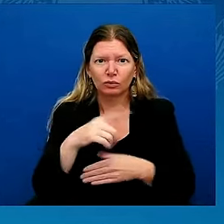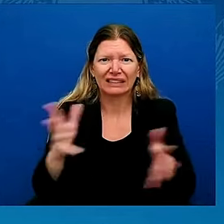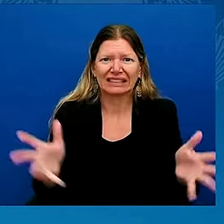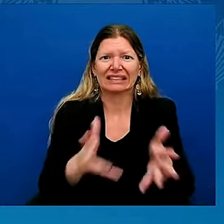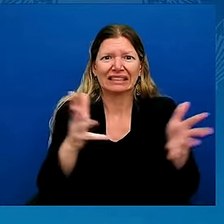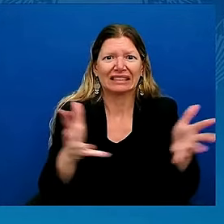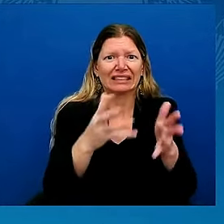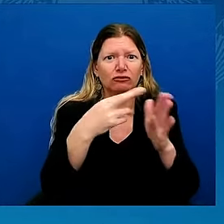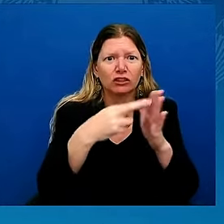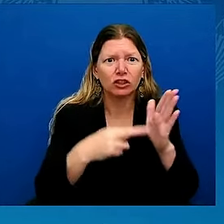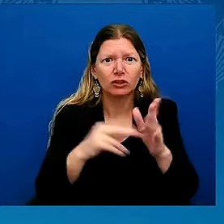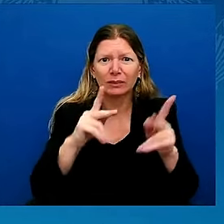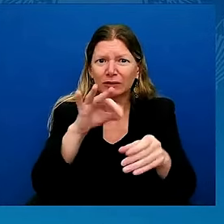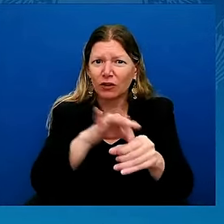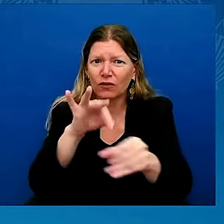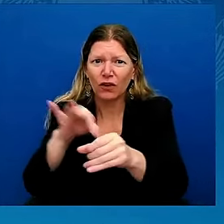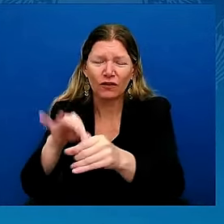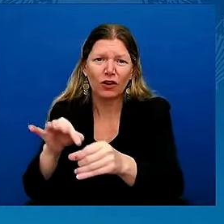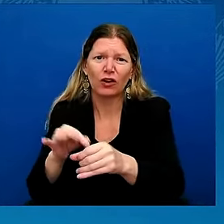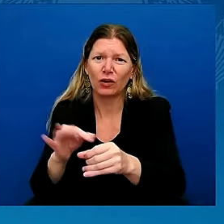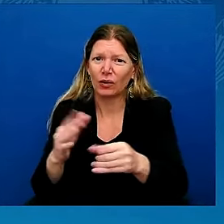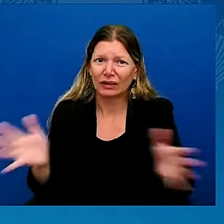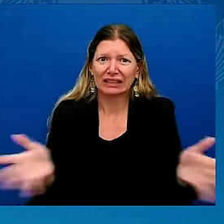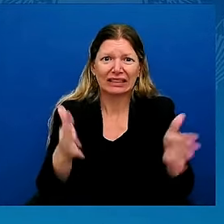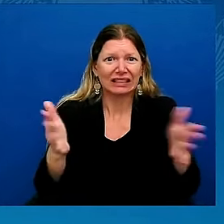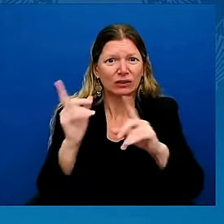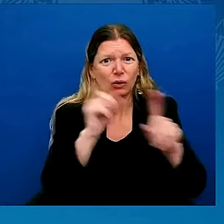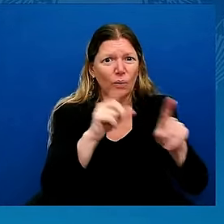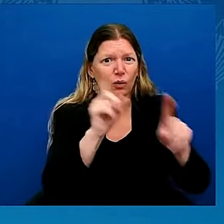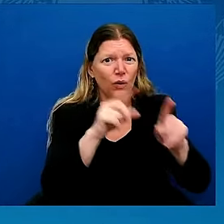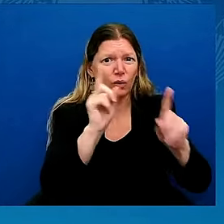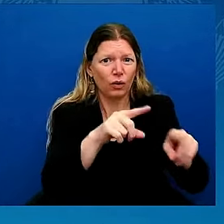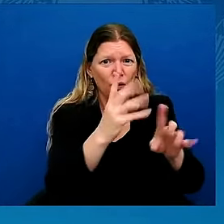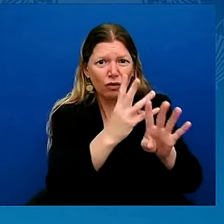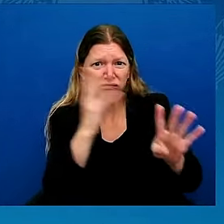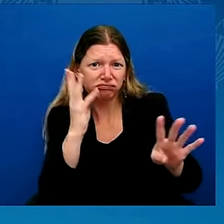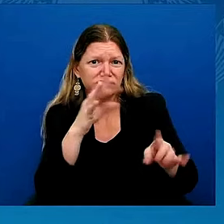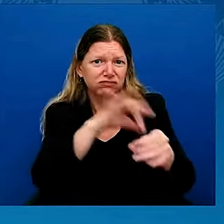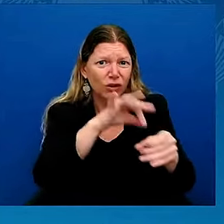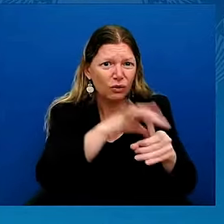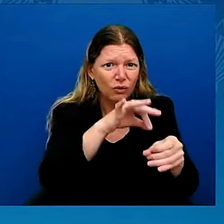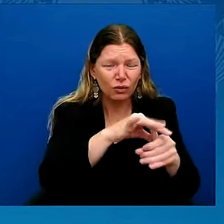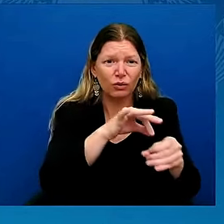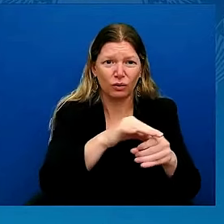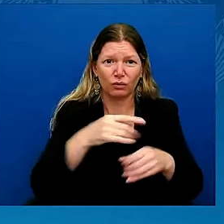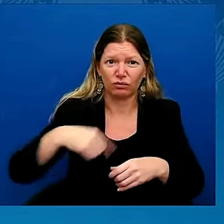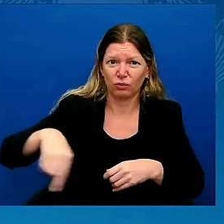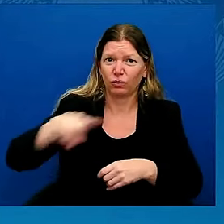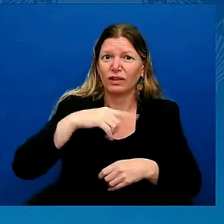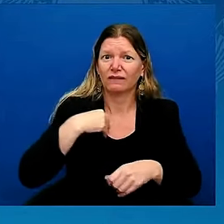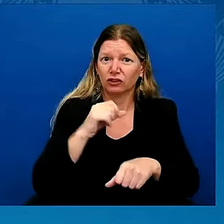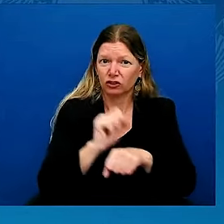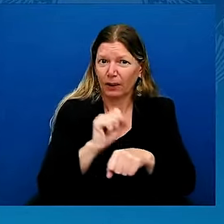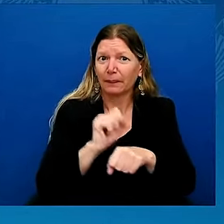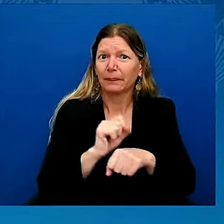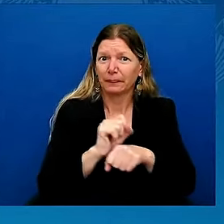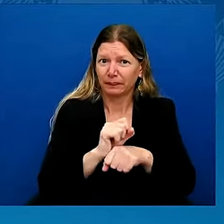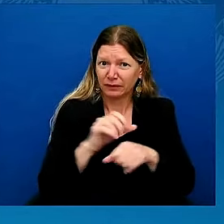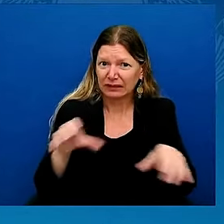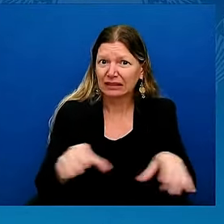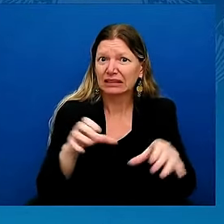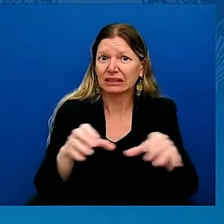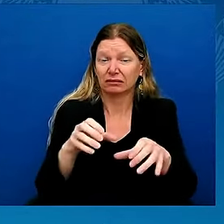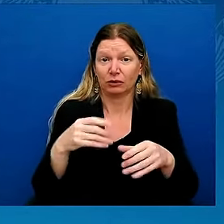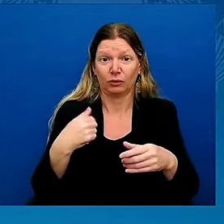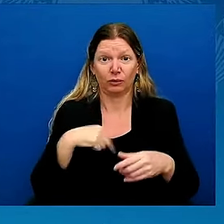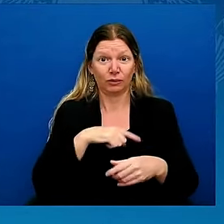we celebrate this month, we know we stand on broad shoulders of people before us who have passed us now